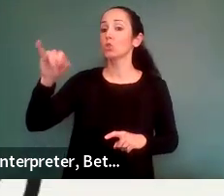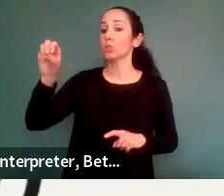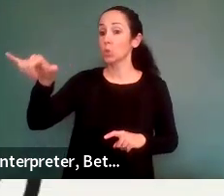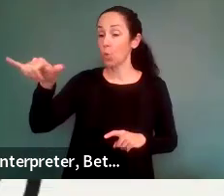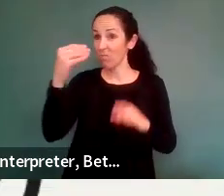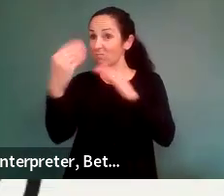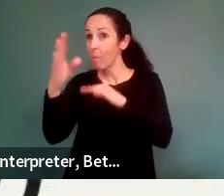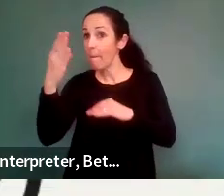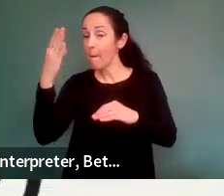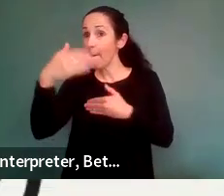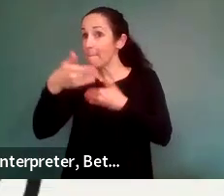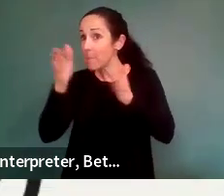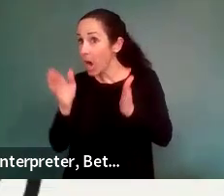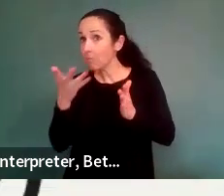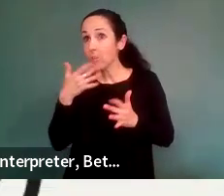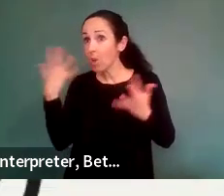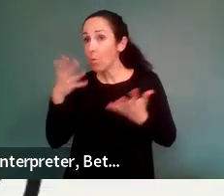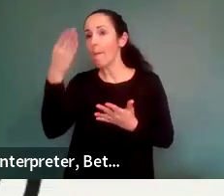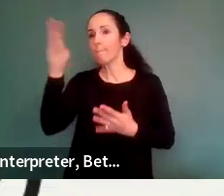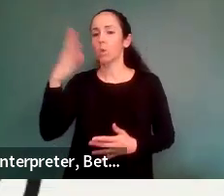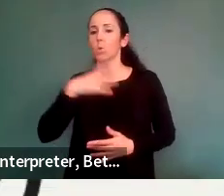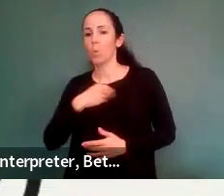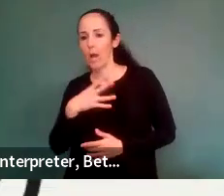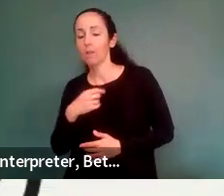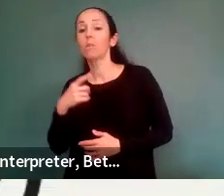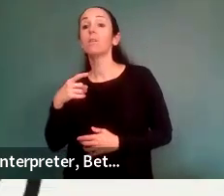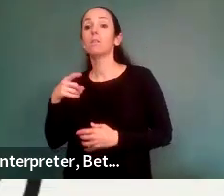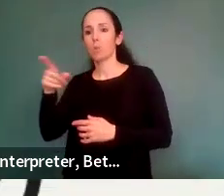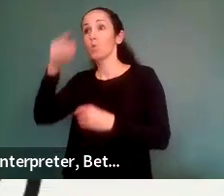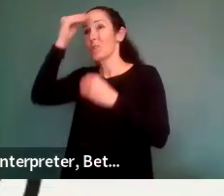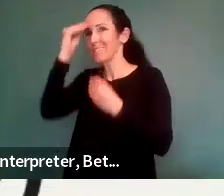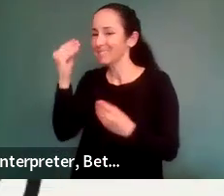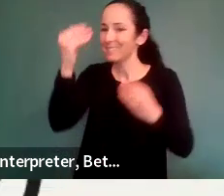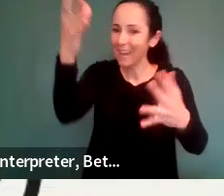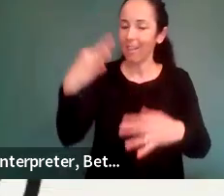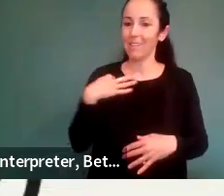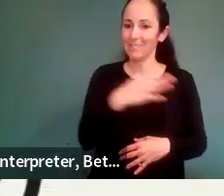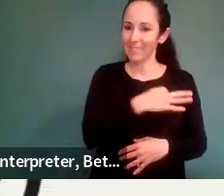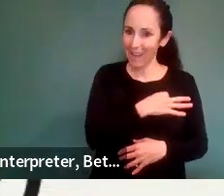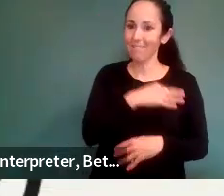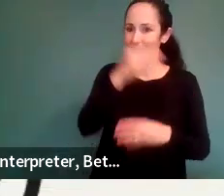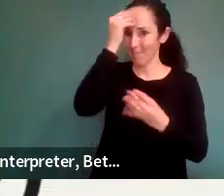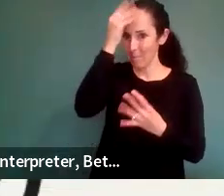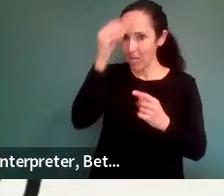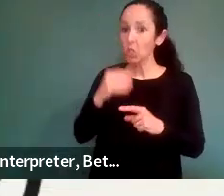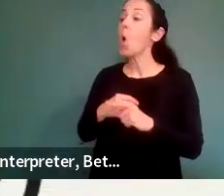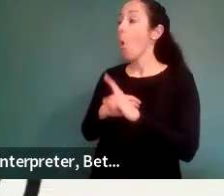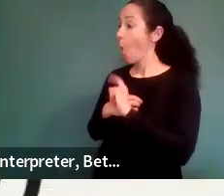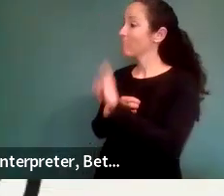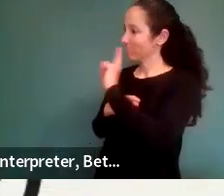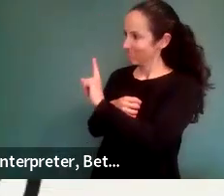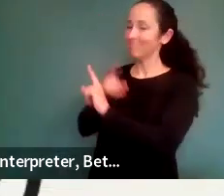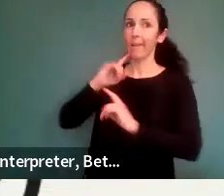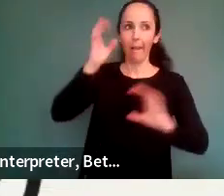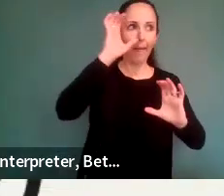employee the maximum amount of information, and they can find that that piece of gear for you.